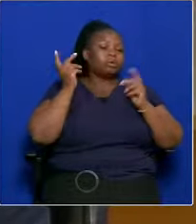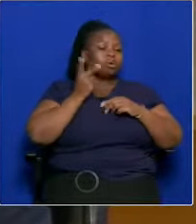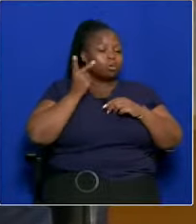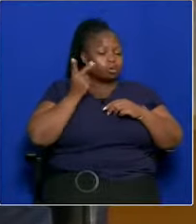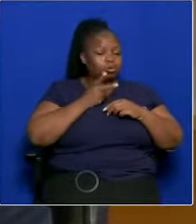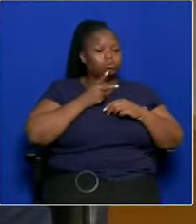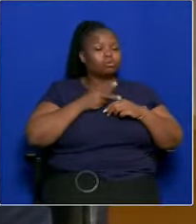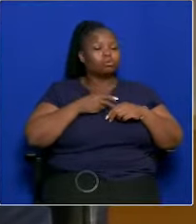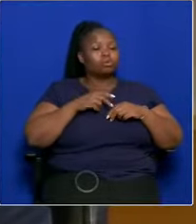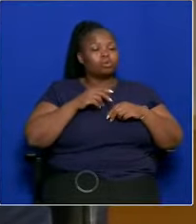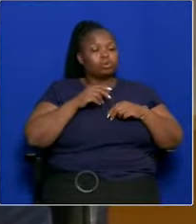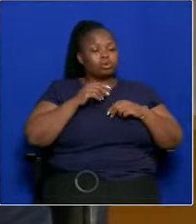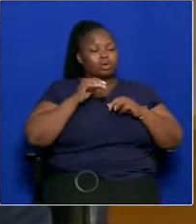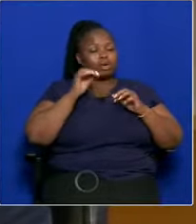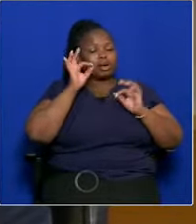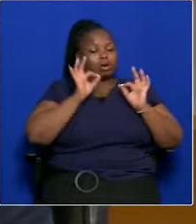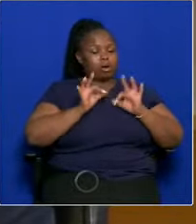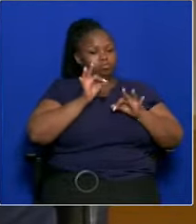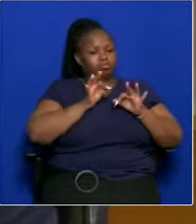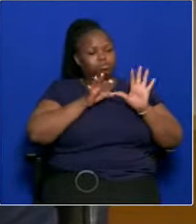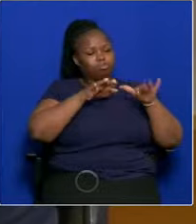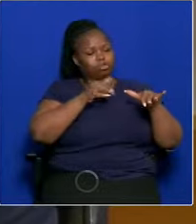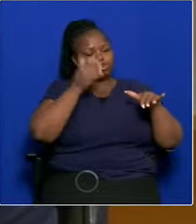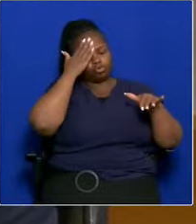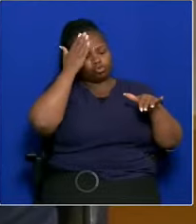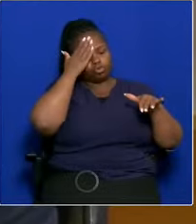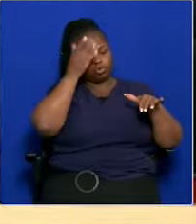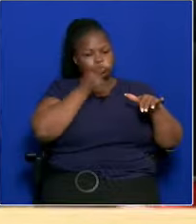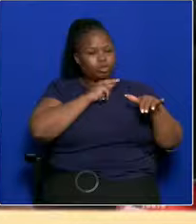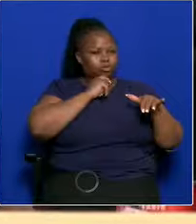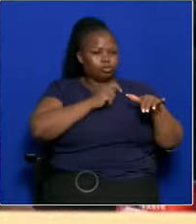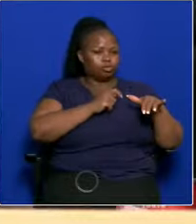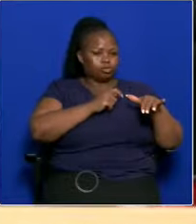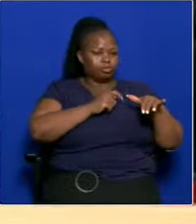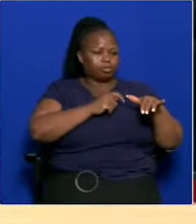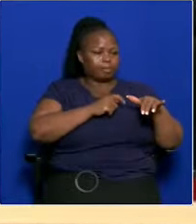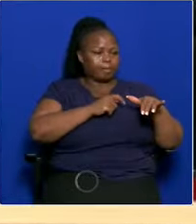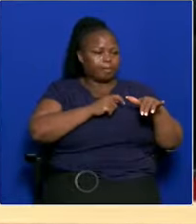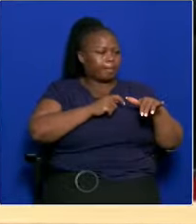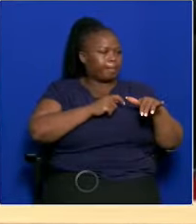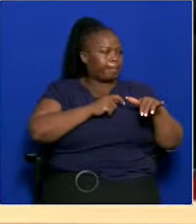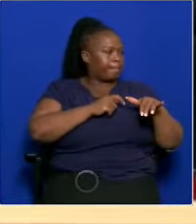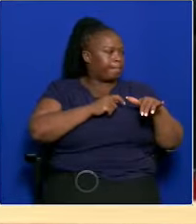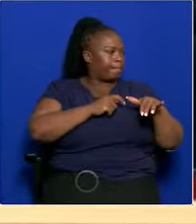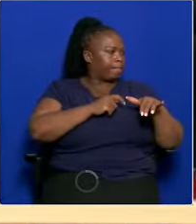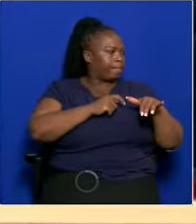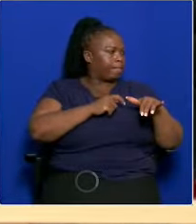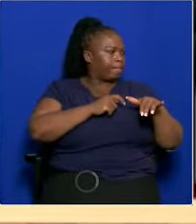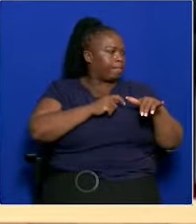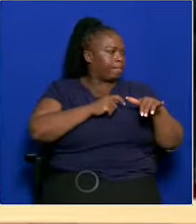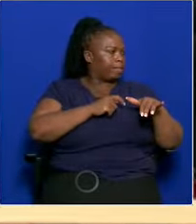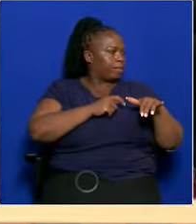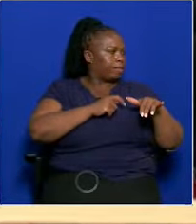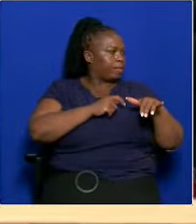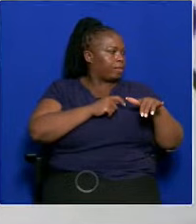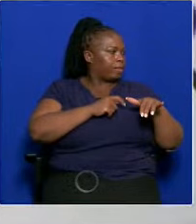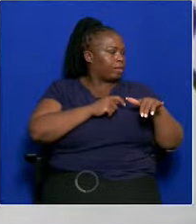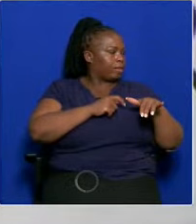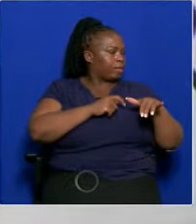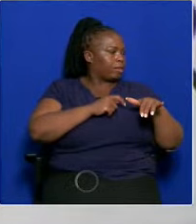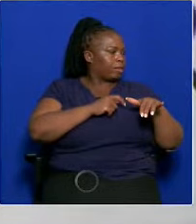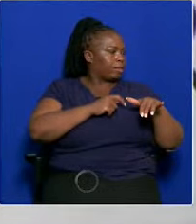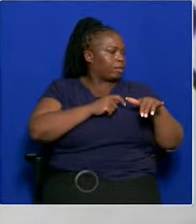that the allegation, in fact, there have been convictions or not yet. No. And you were